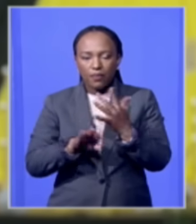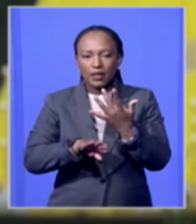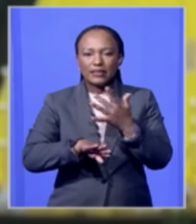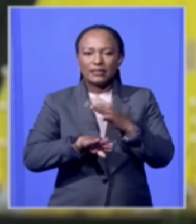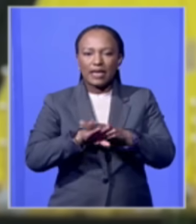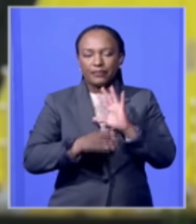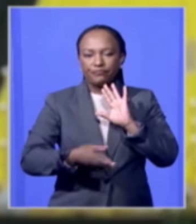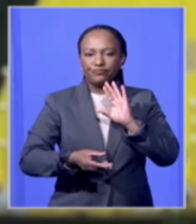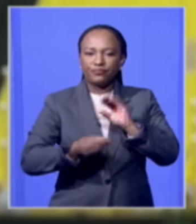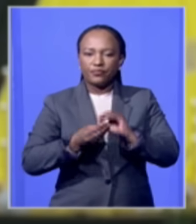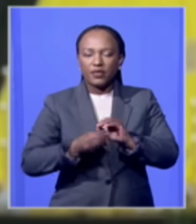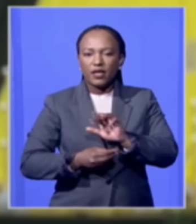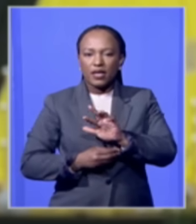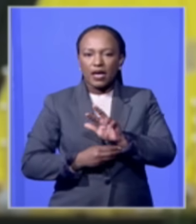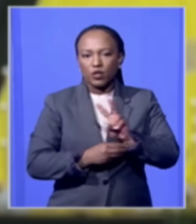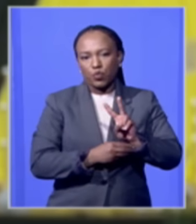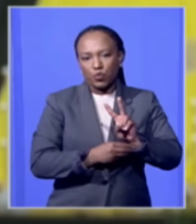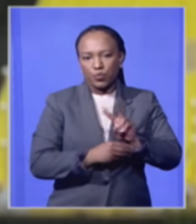about 92.